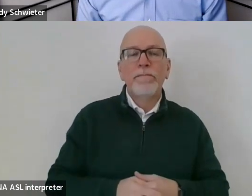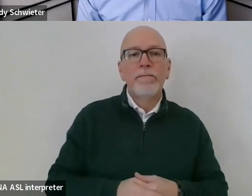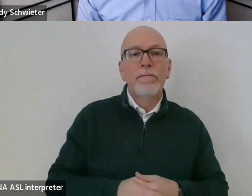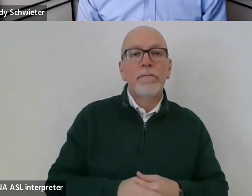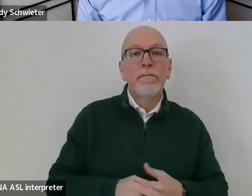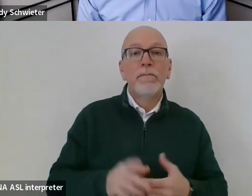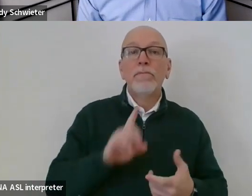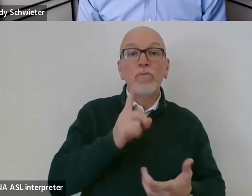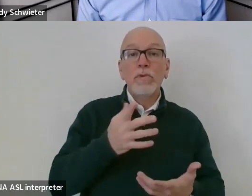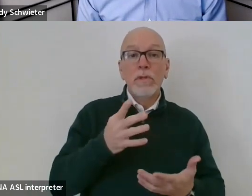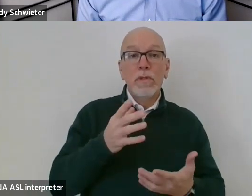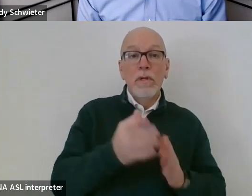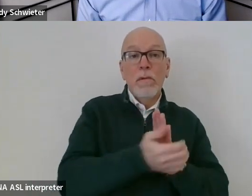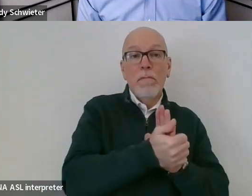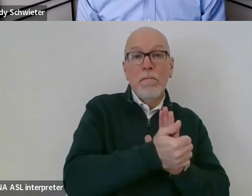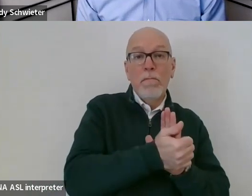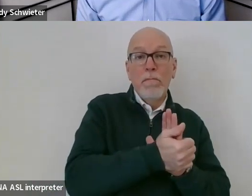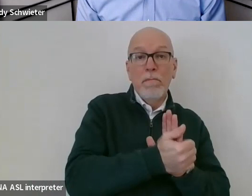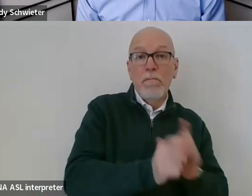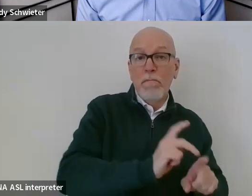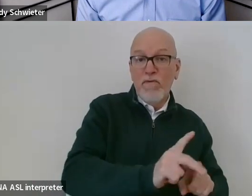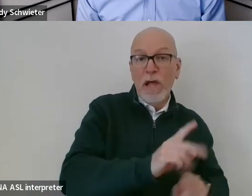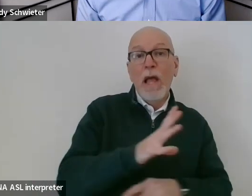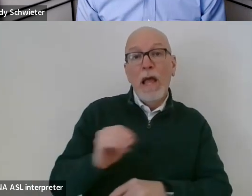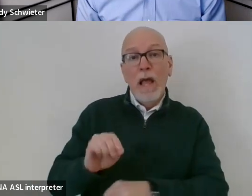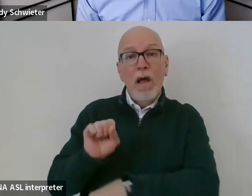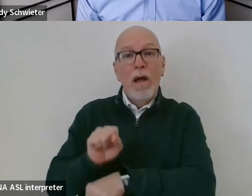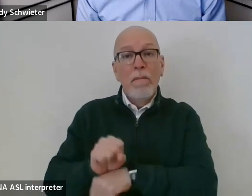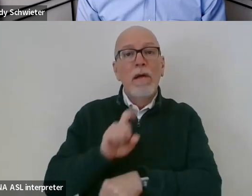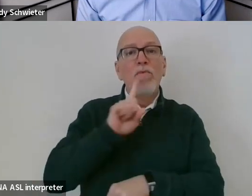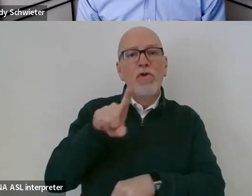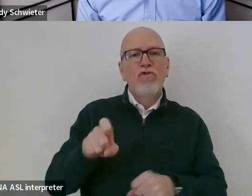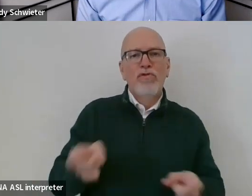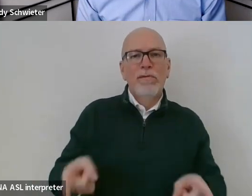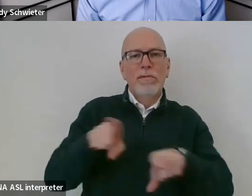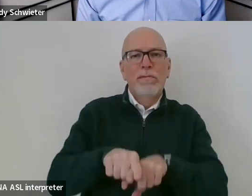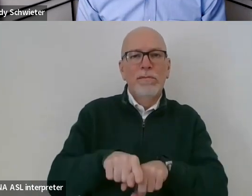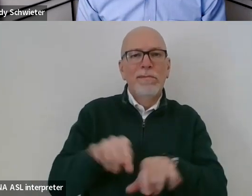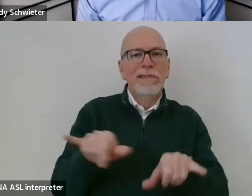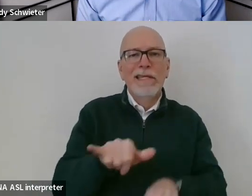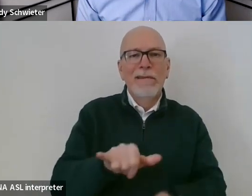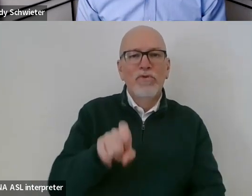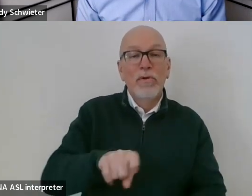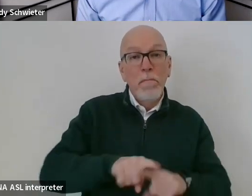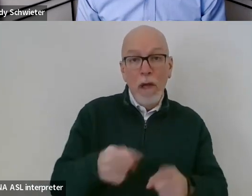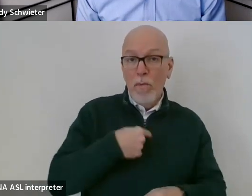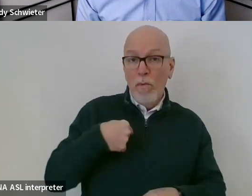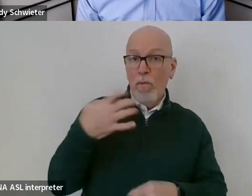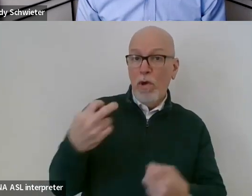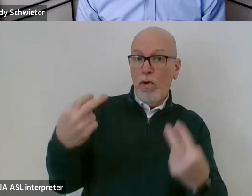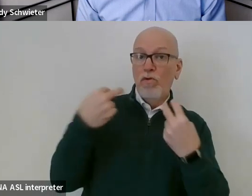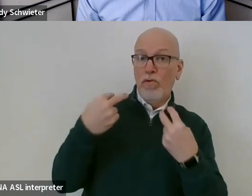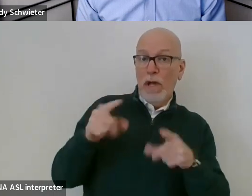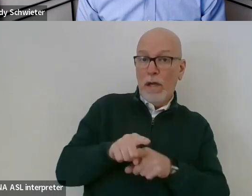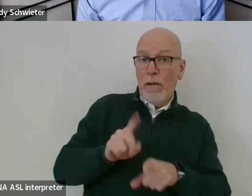Ideally, both profession and occupation should be the same thing. But if we want to be treated as